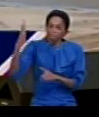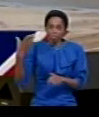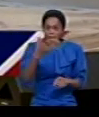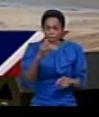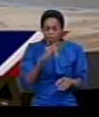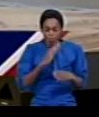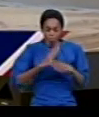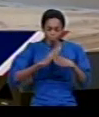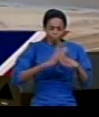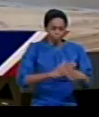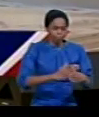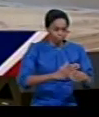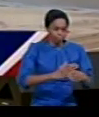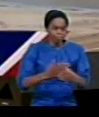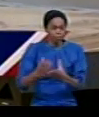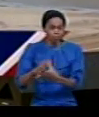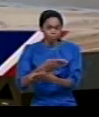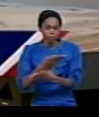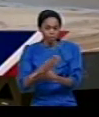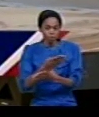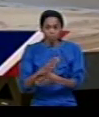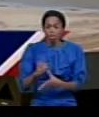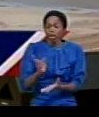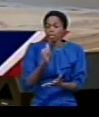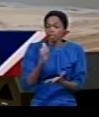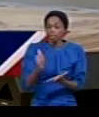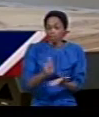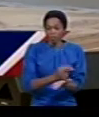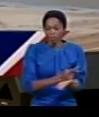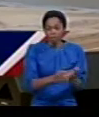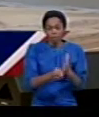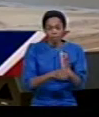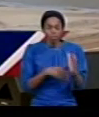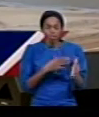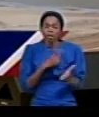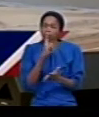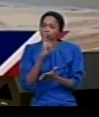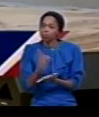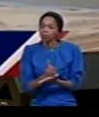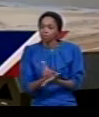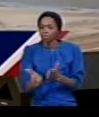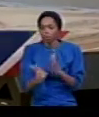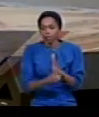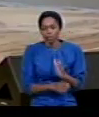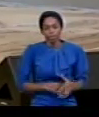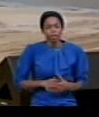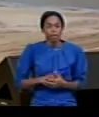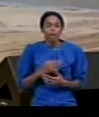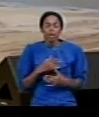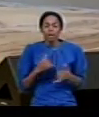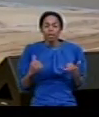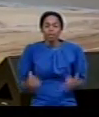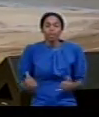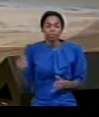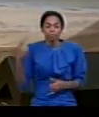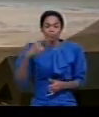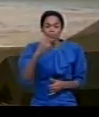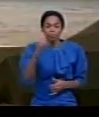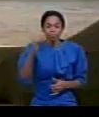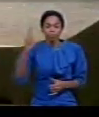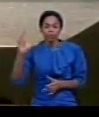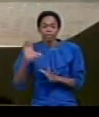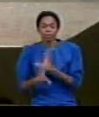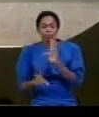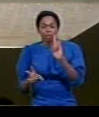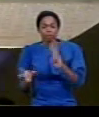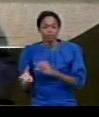between self-righteousness and true godliness. It also says in Galatians chapter 2, and we're looking at verse